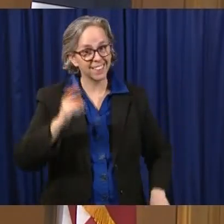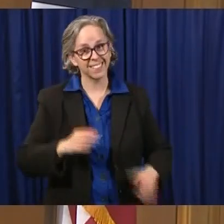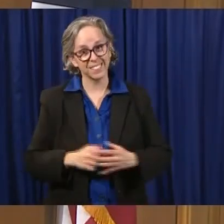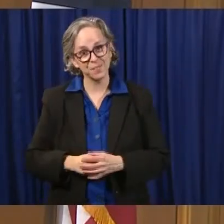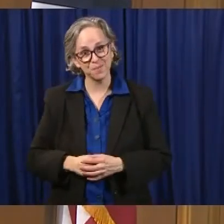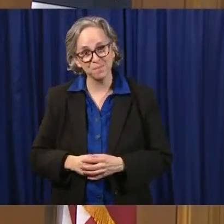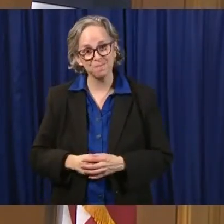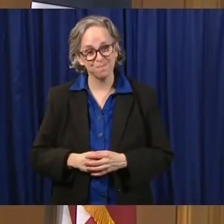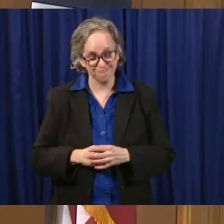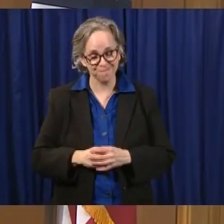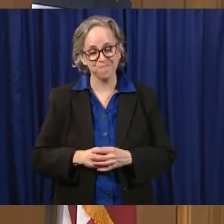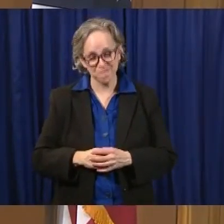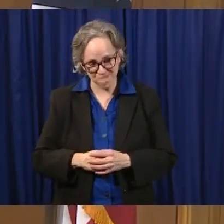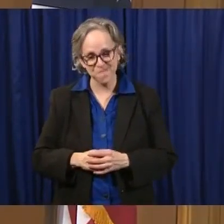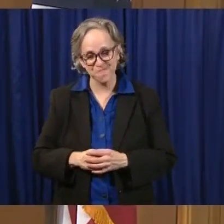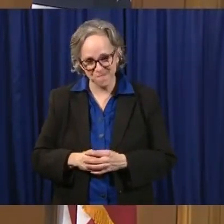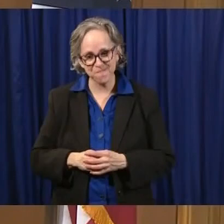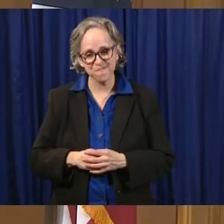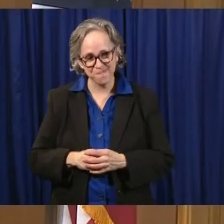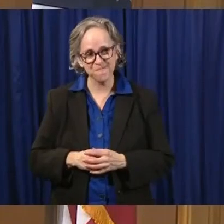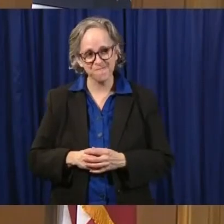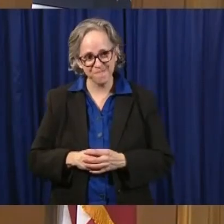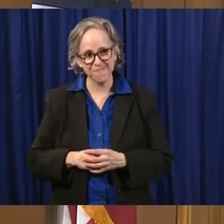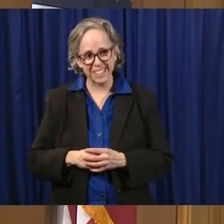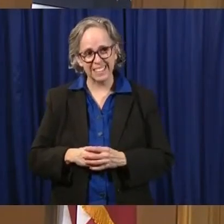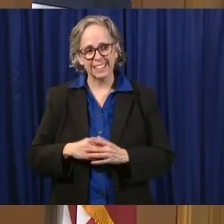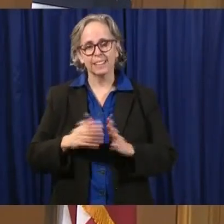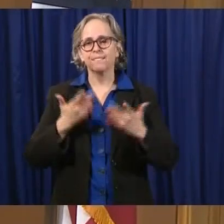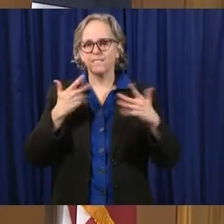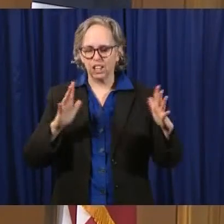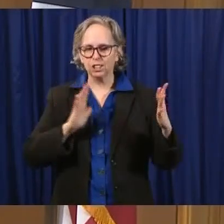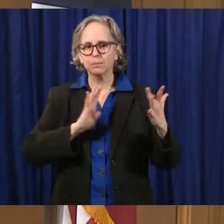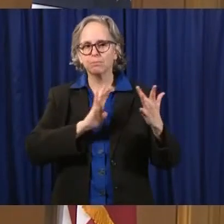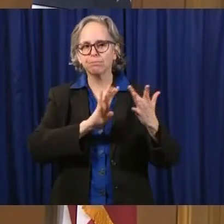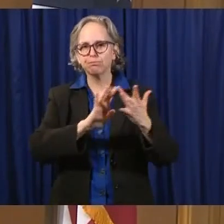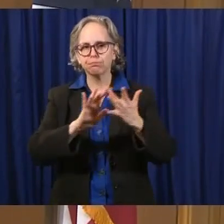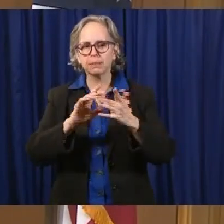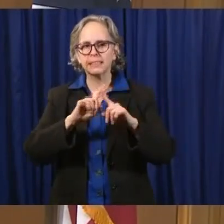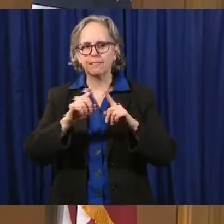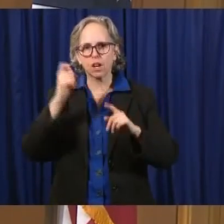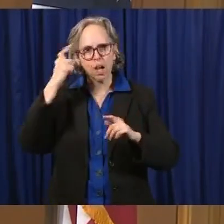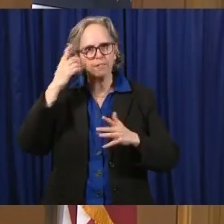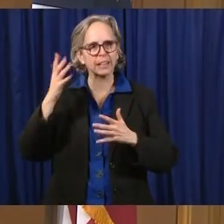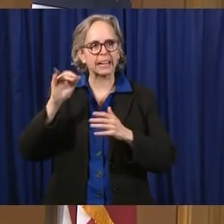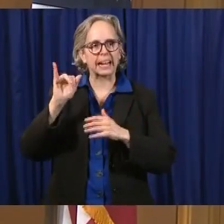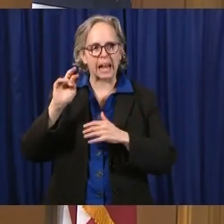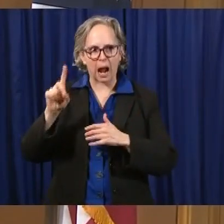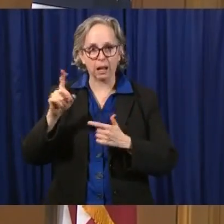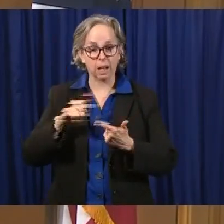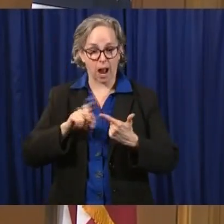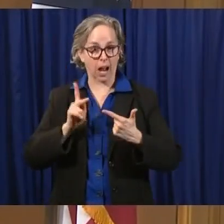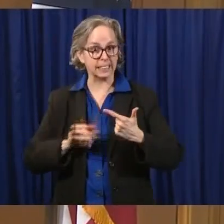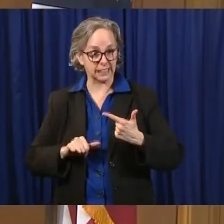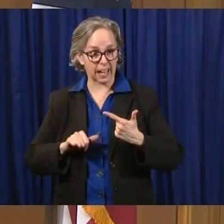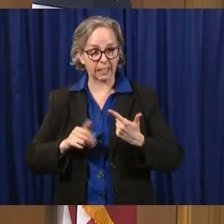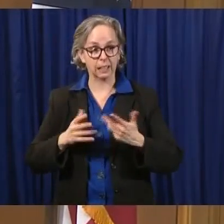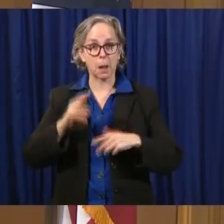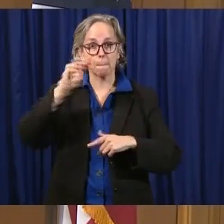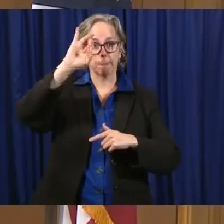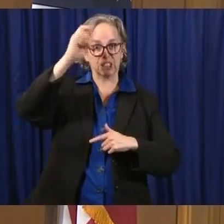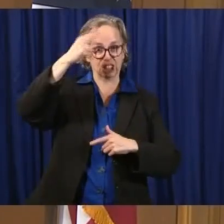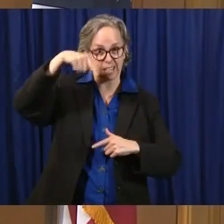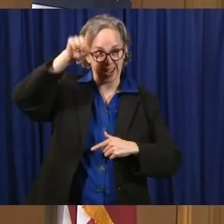I have talked a lot to the governors of Indiana, Kentucky, Michigan. Talked some to the